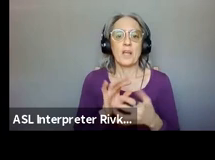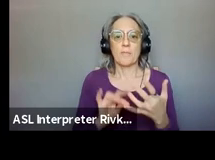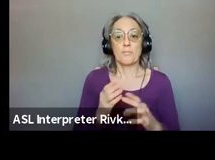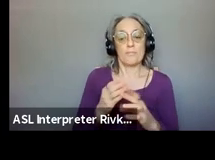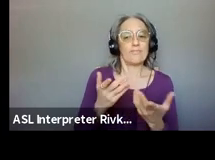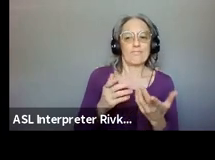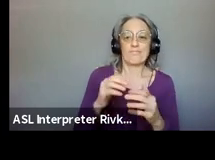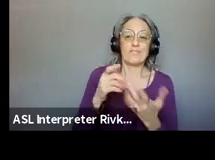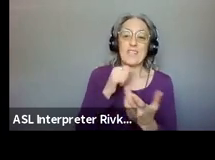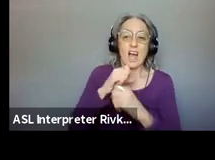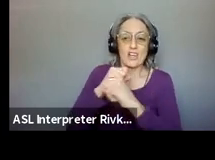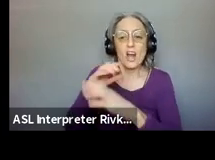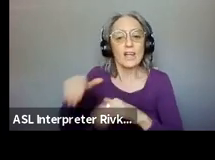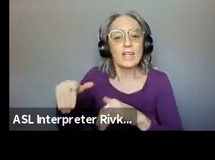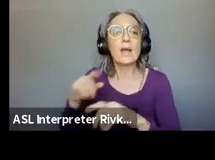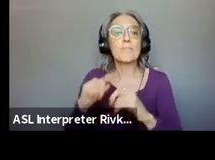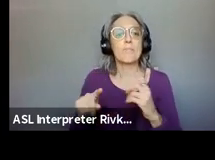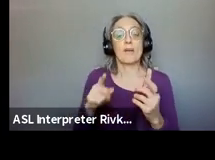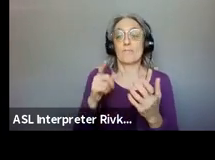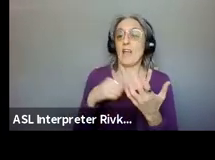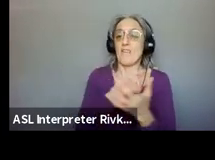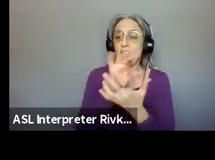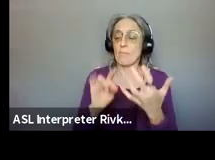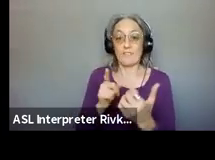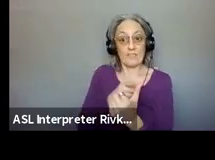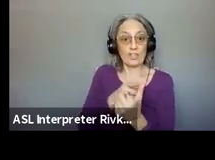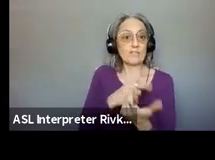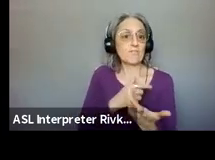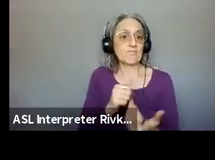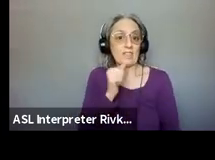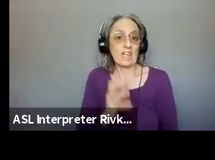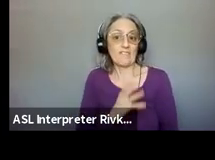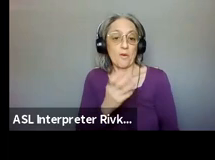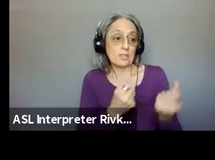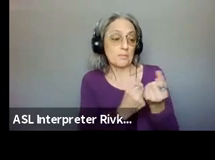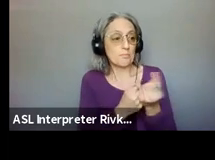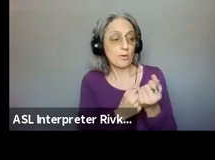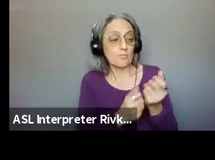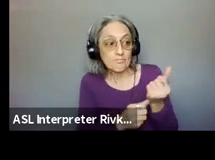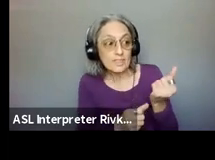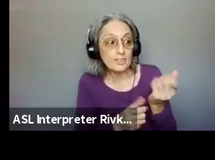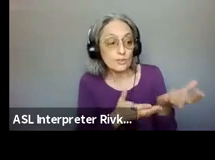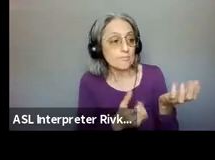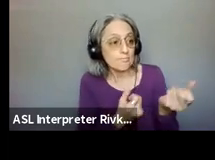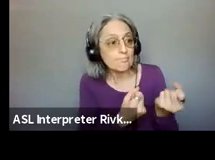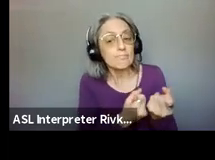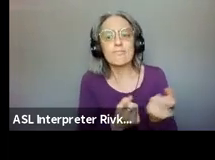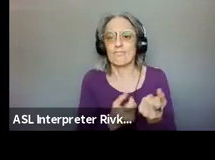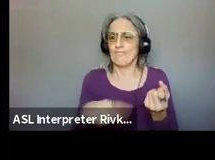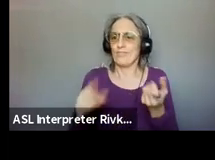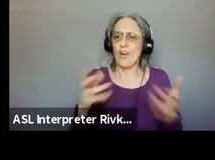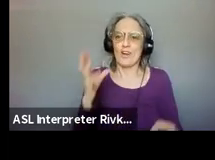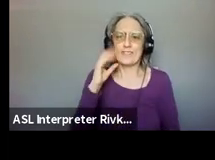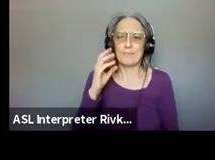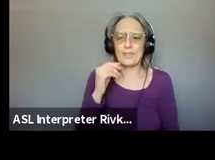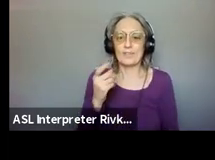to understand is just informal support and assistance. And that is something that everybody gets. You do this with your family when you're talking, especially as you're a